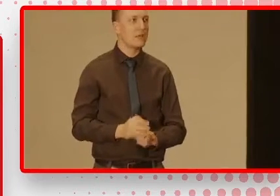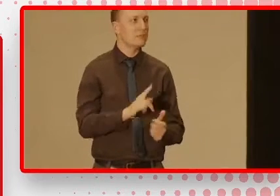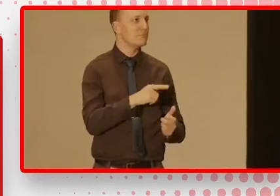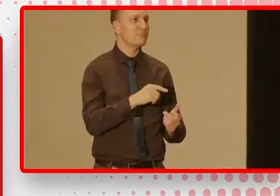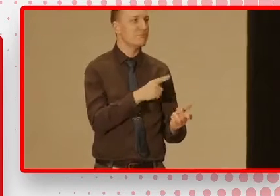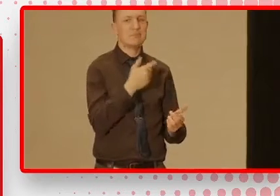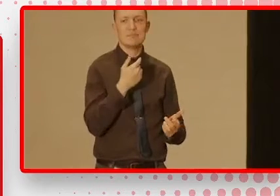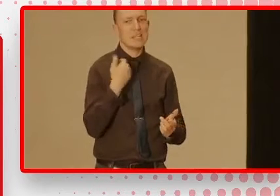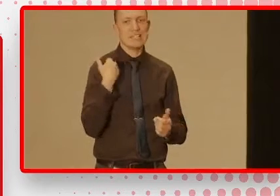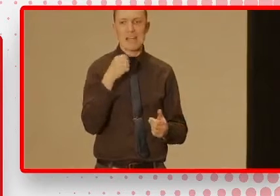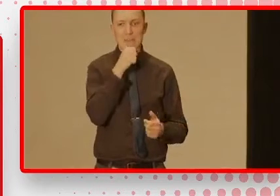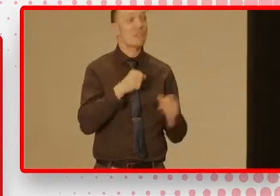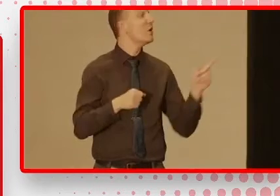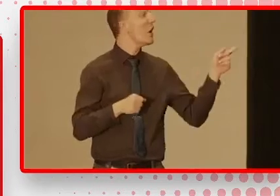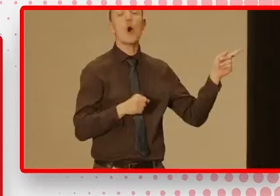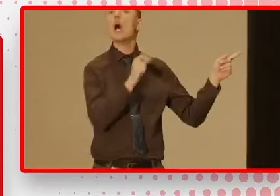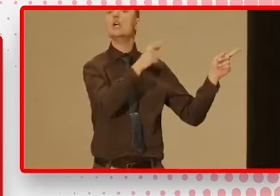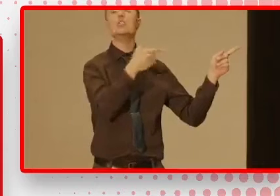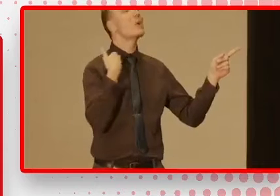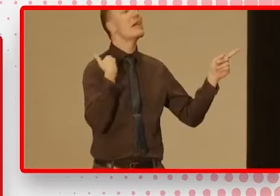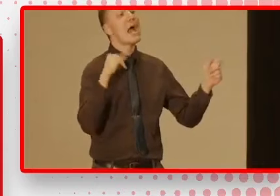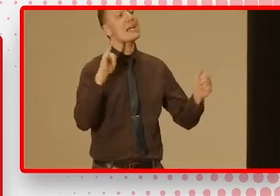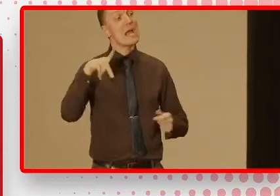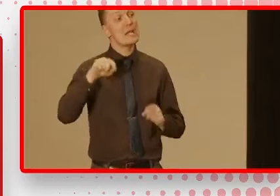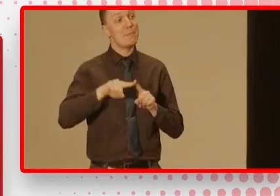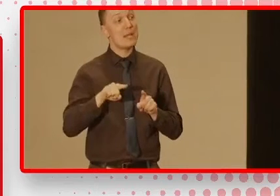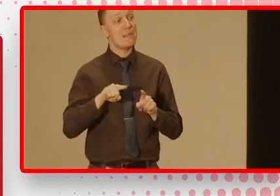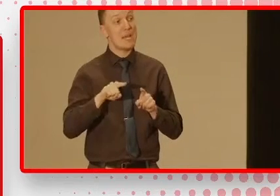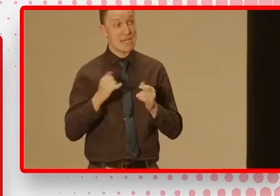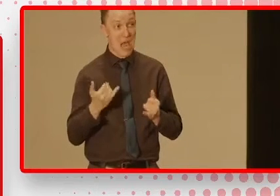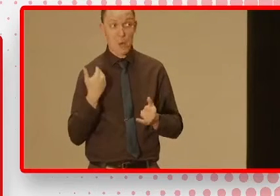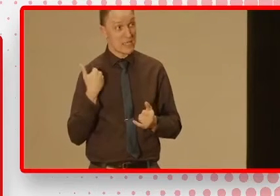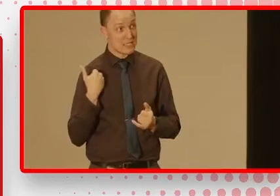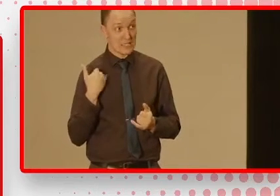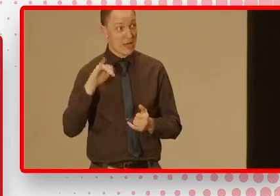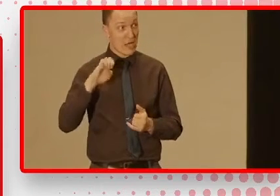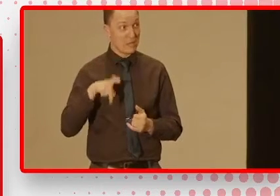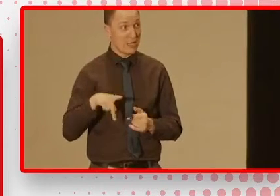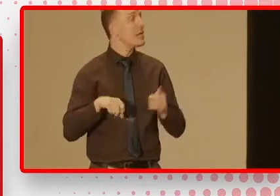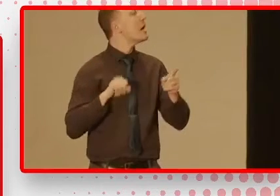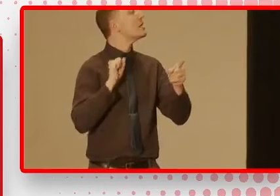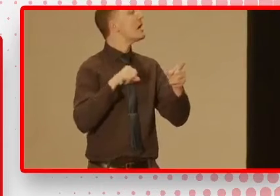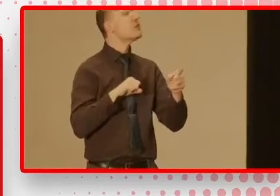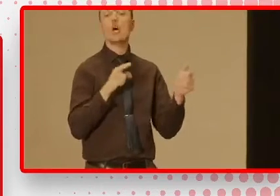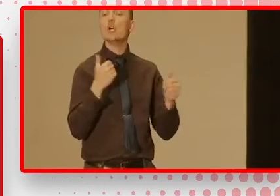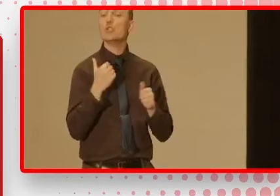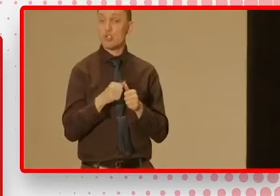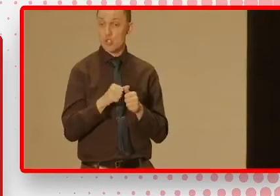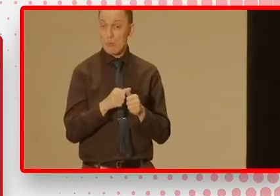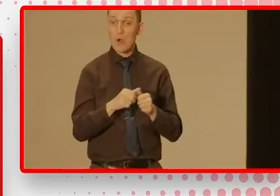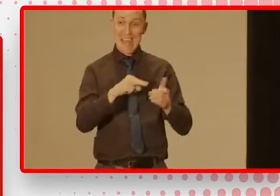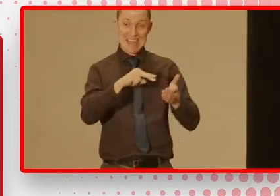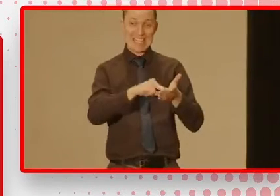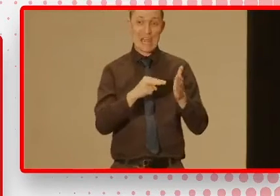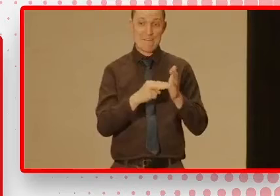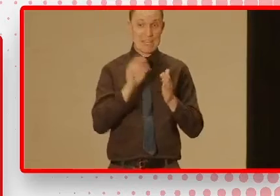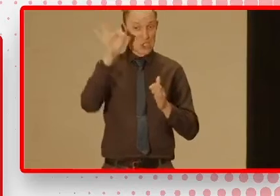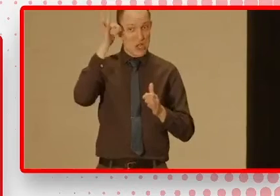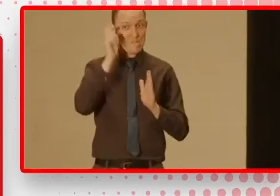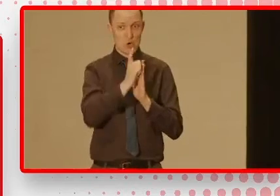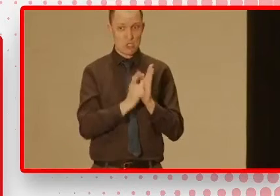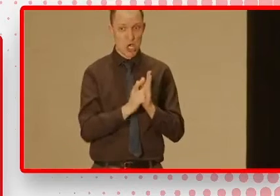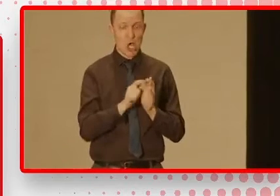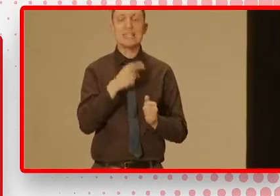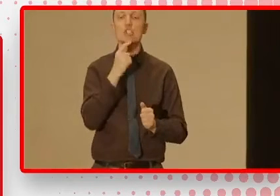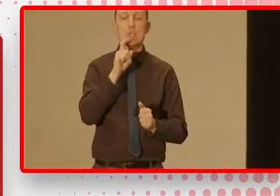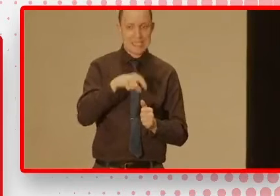So he had an IEP, but he doesn't anymore? Okay, so if you remember the definition in our federal law, it says you have to have 504, you have